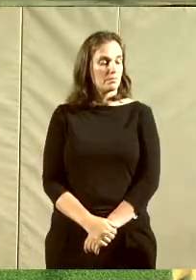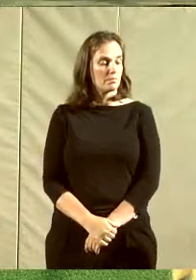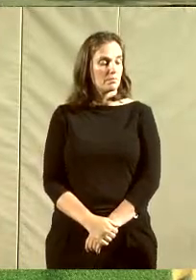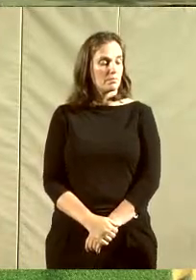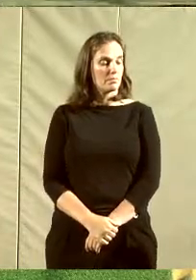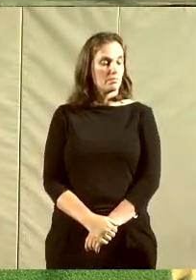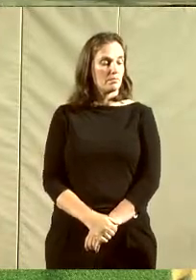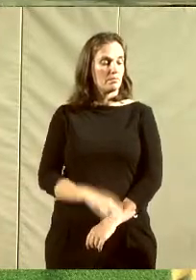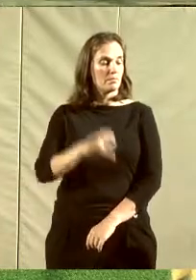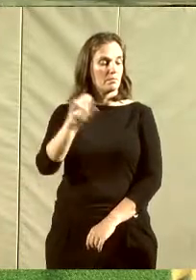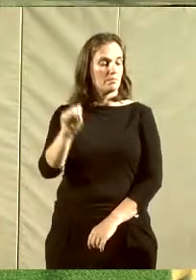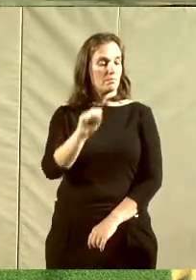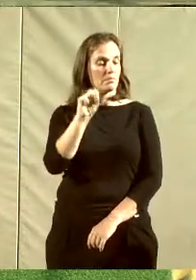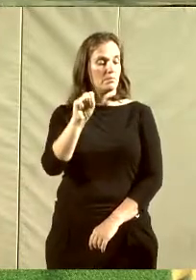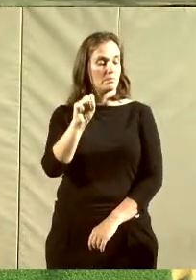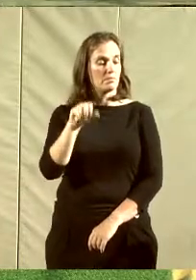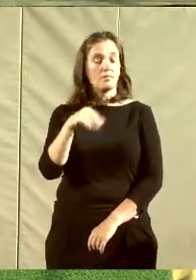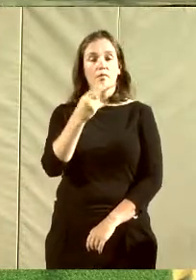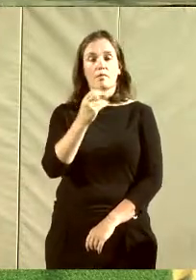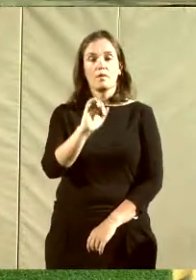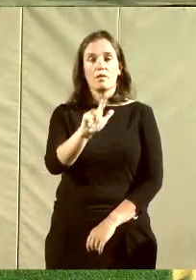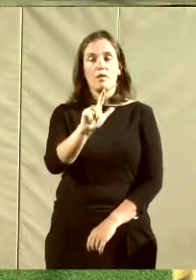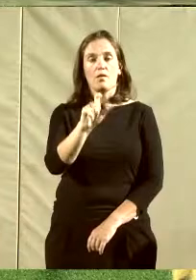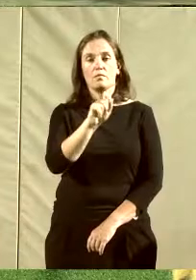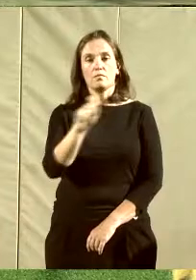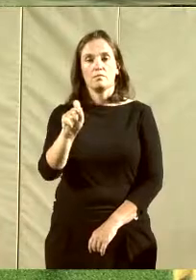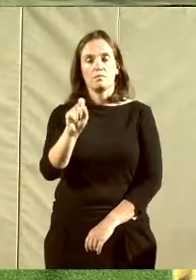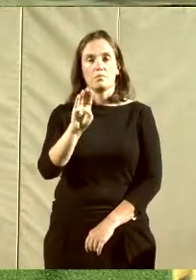Shayla Ann Hall Burks.